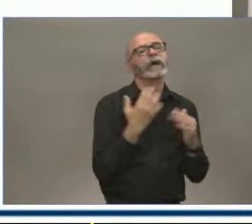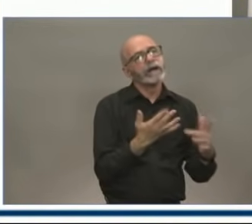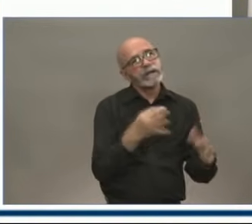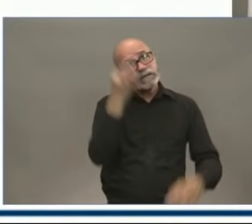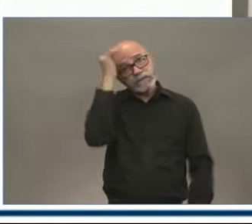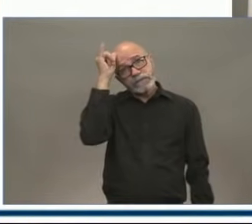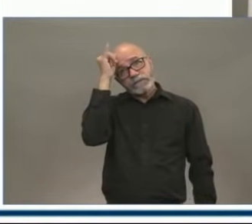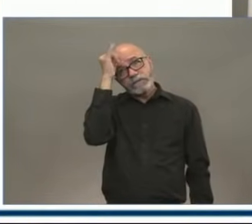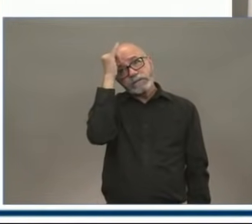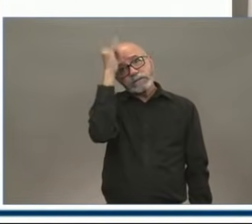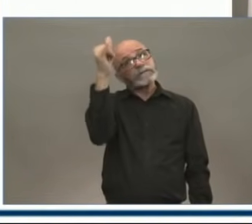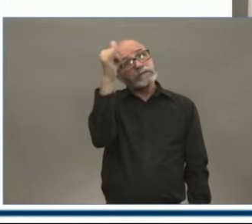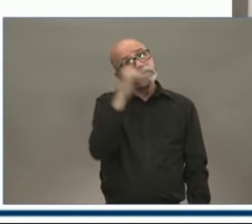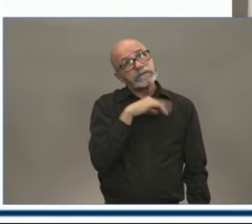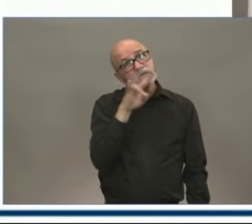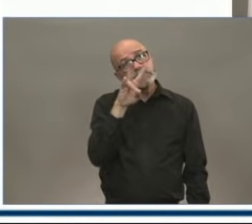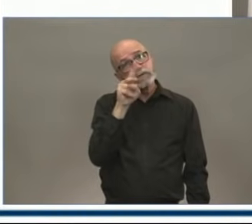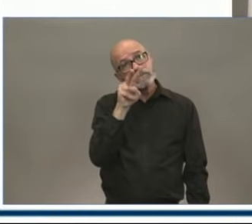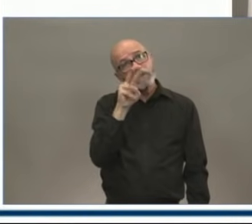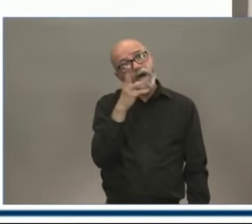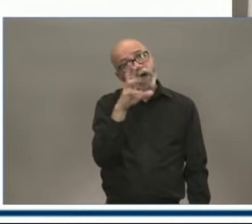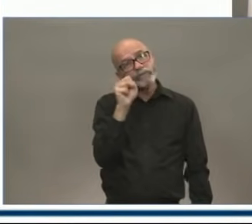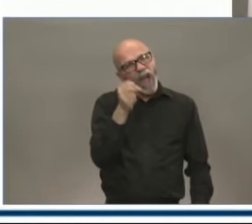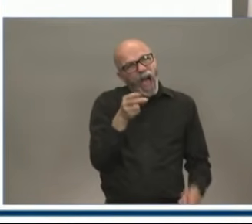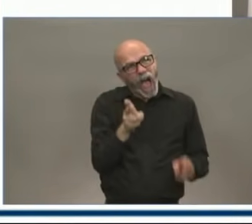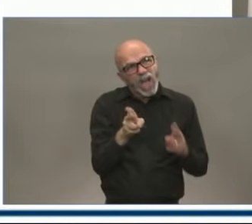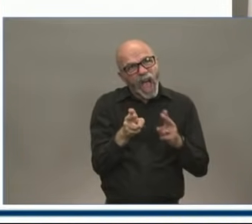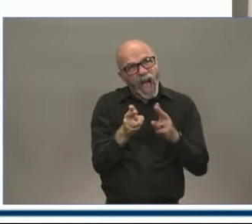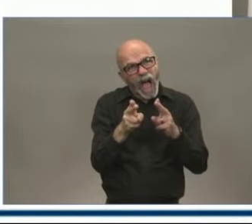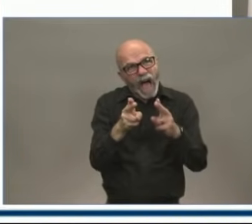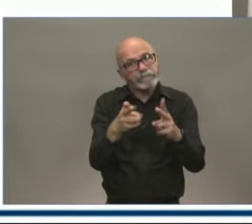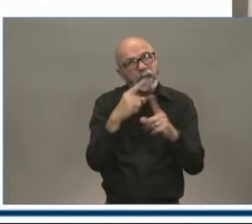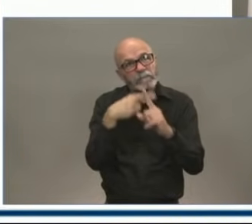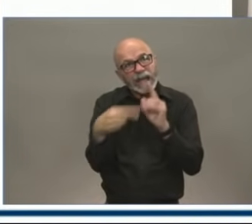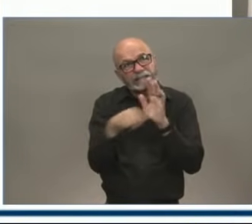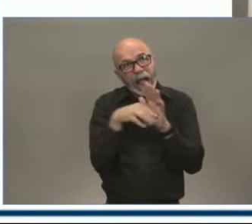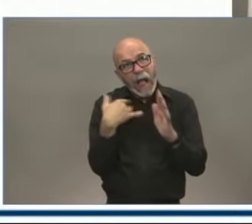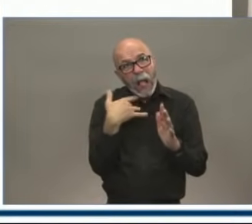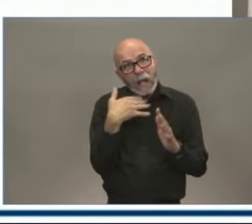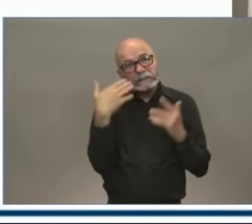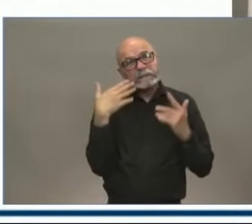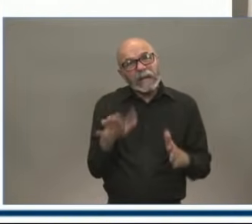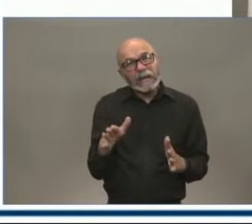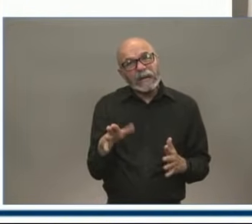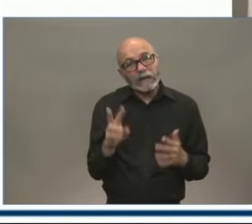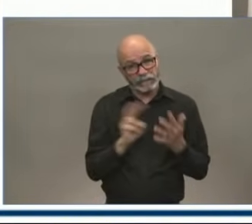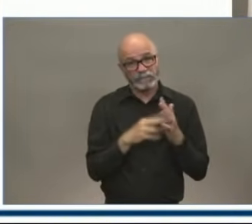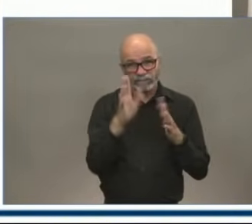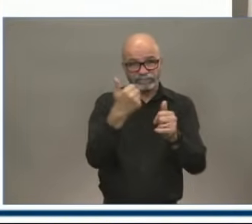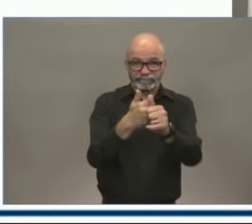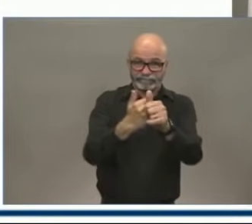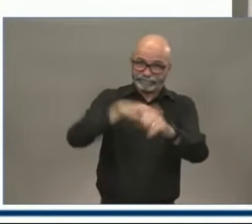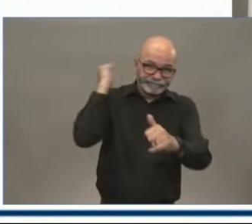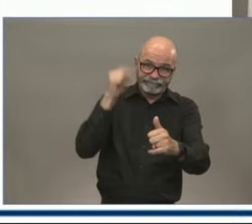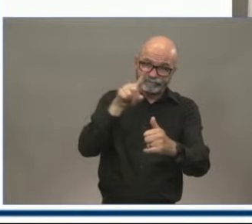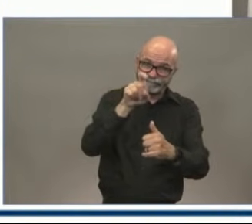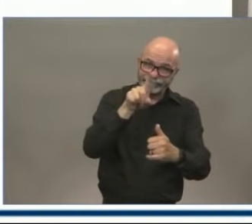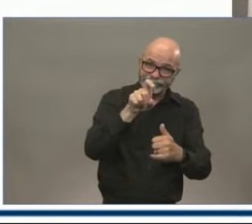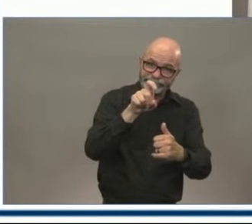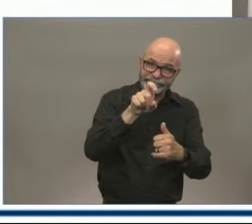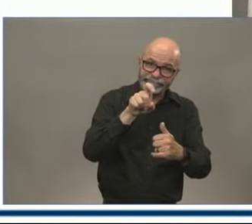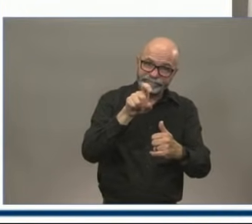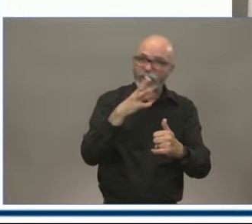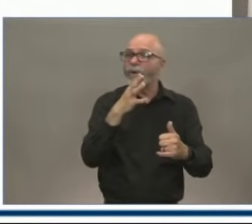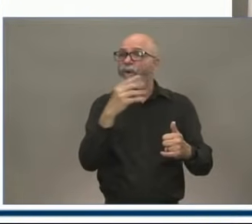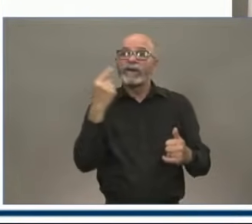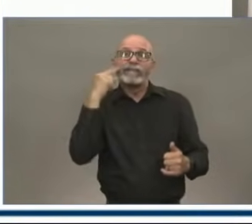So is there a backlog in folks getting their test results, and is the system keeping up with the testing? So